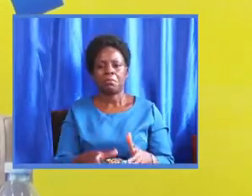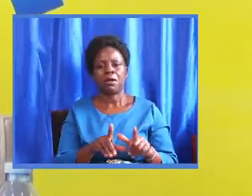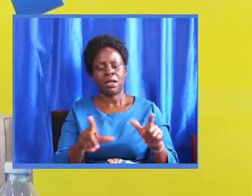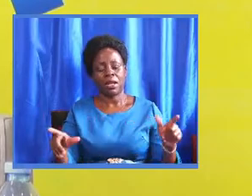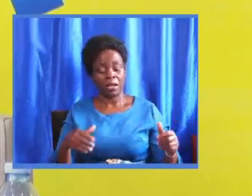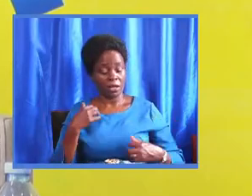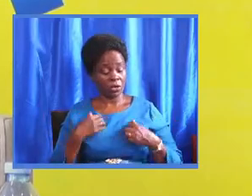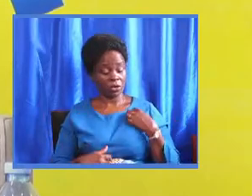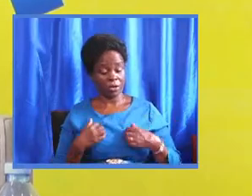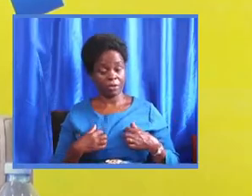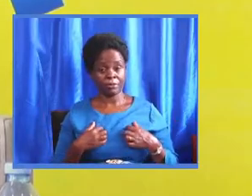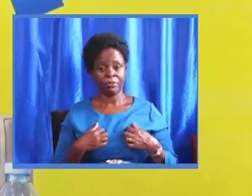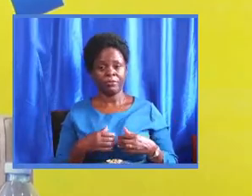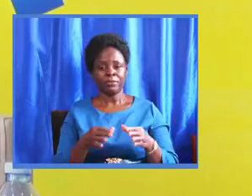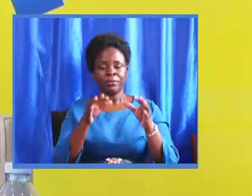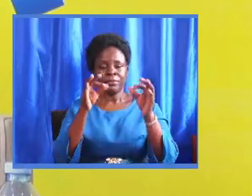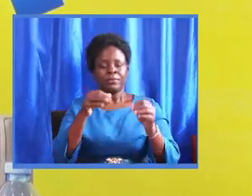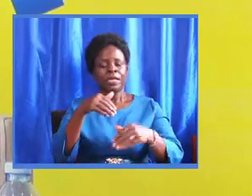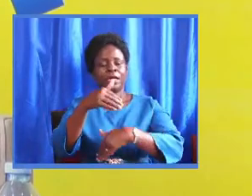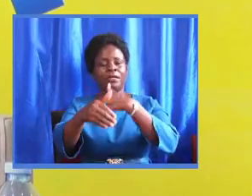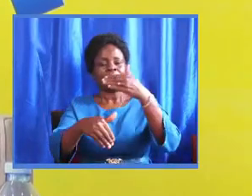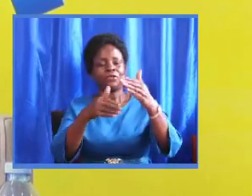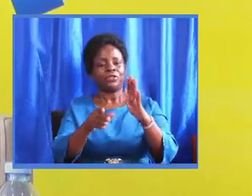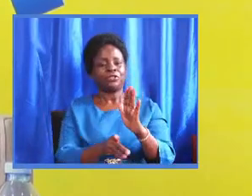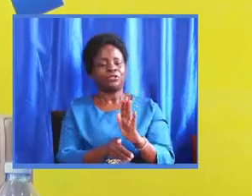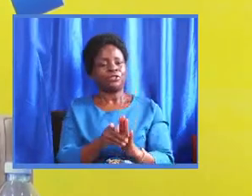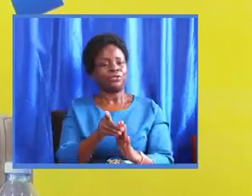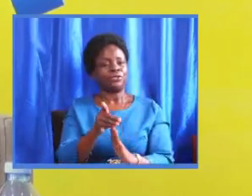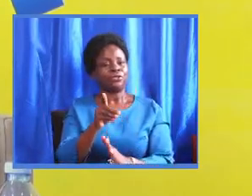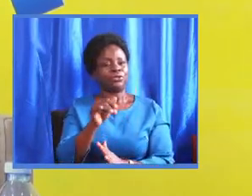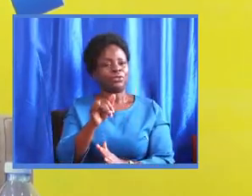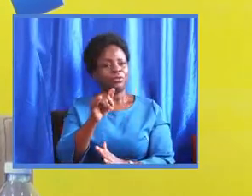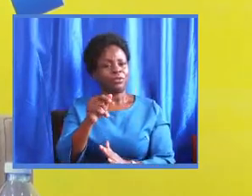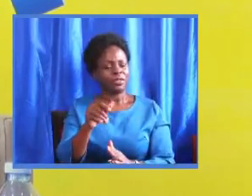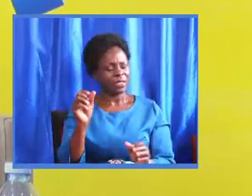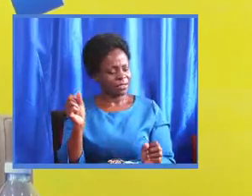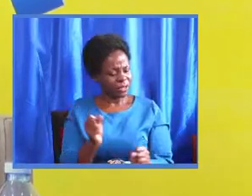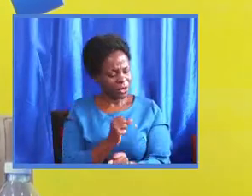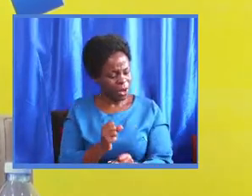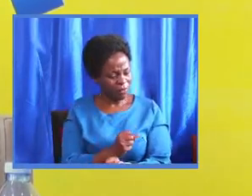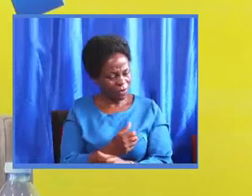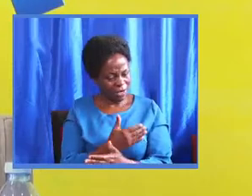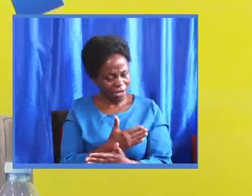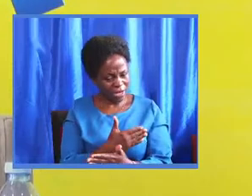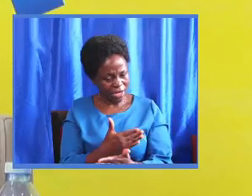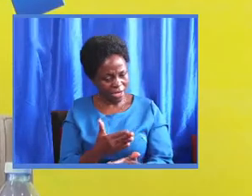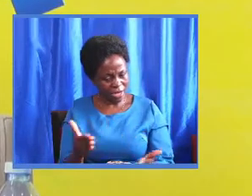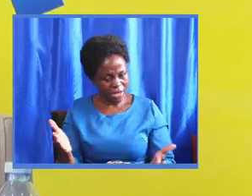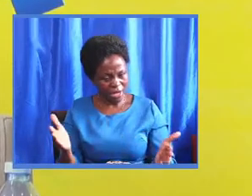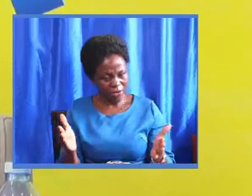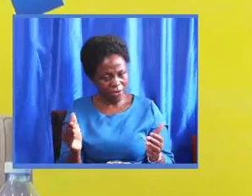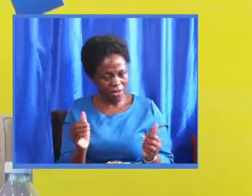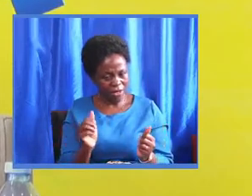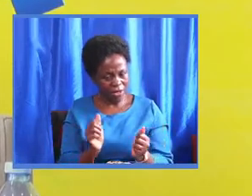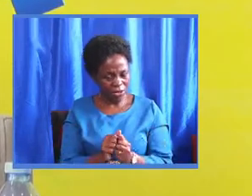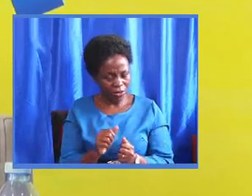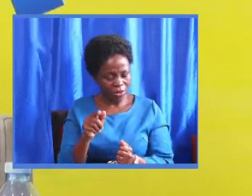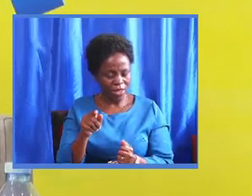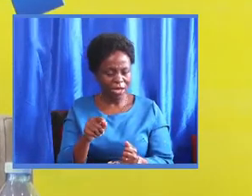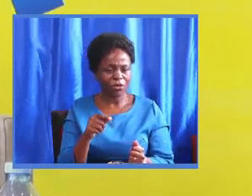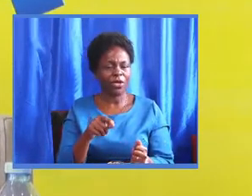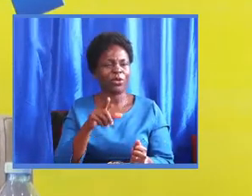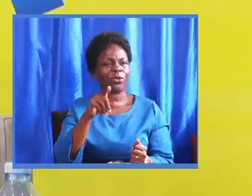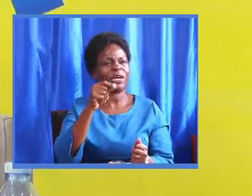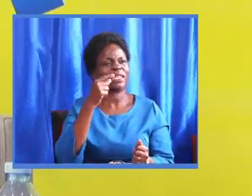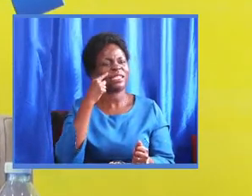interest in the property, and you proceed to develop immediately. You'll have done away with that you know, part of the pre-purchase stage where you have to go and find